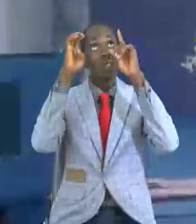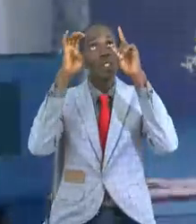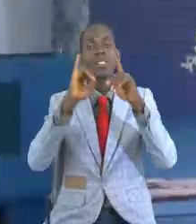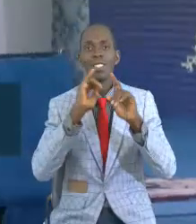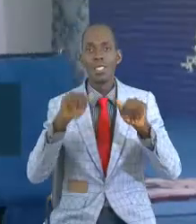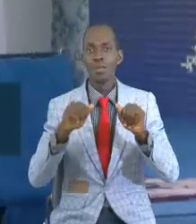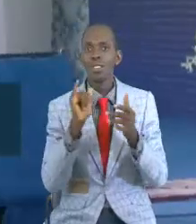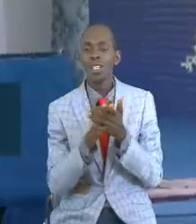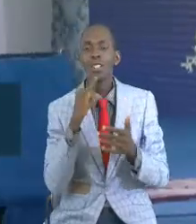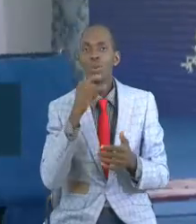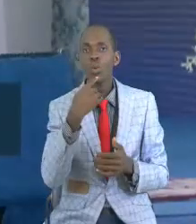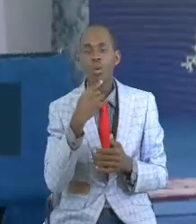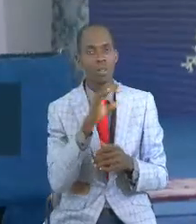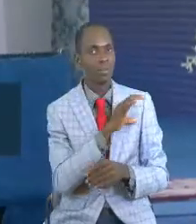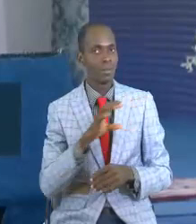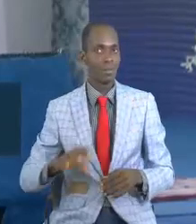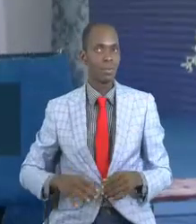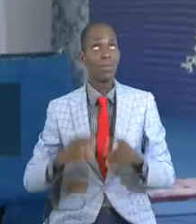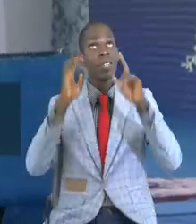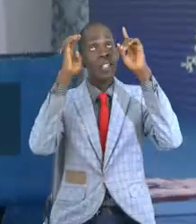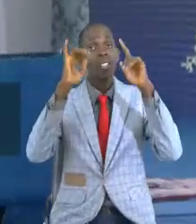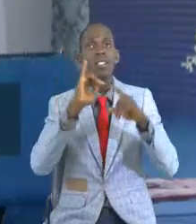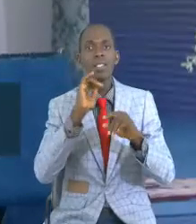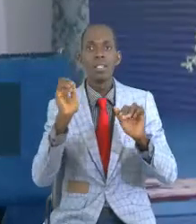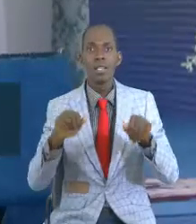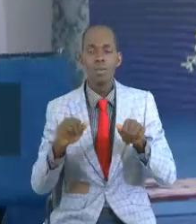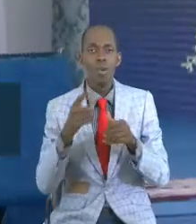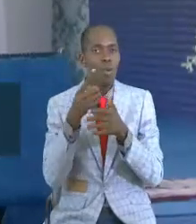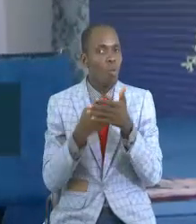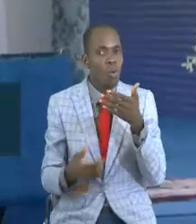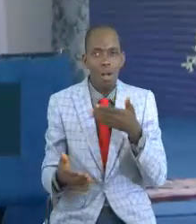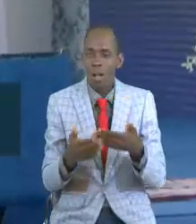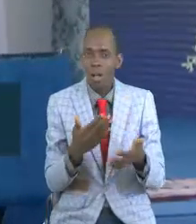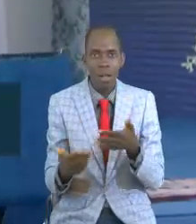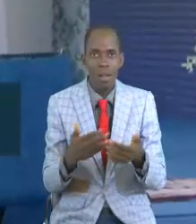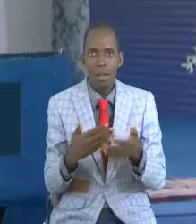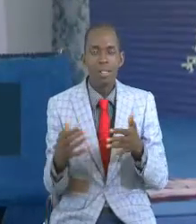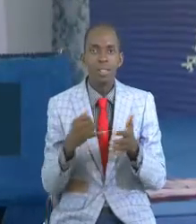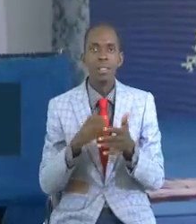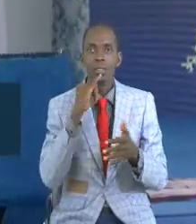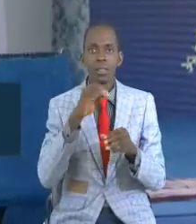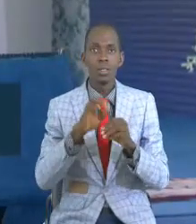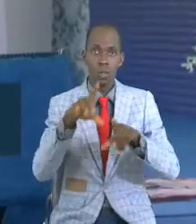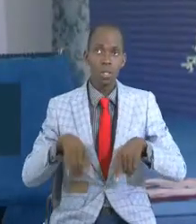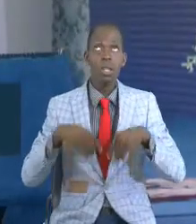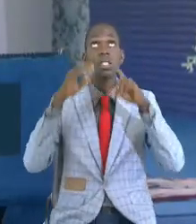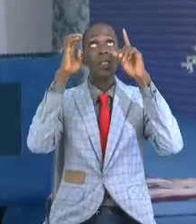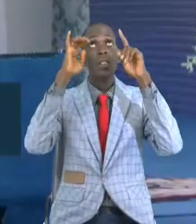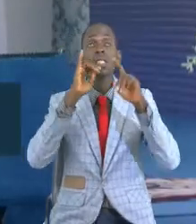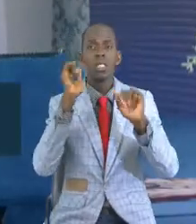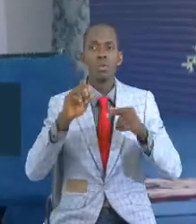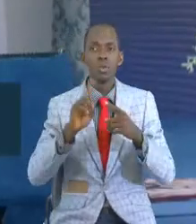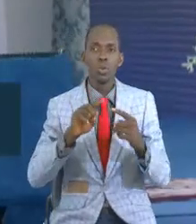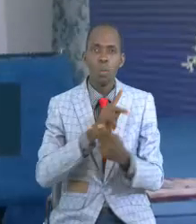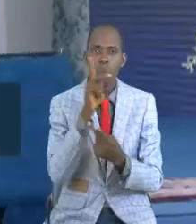Christ, wherefore he is able, whatever it begins in your life is able to perfect, is able